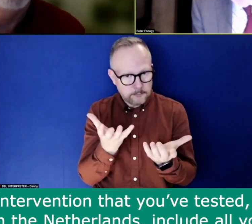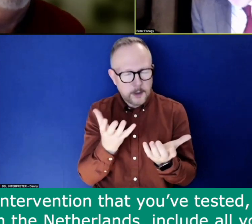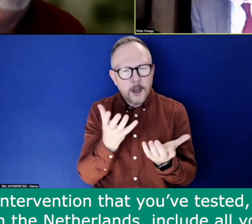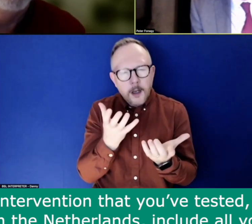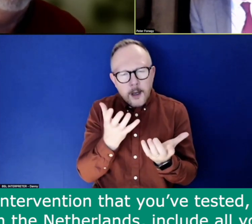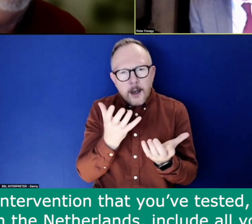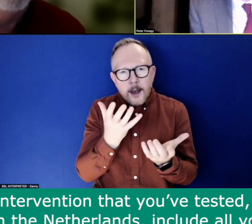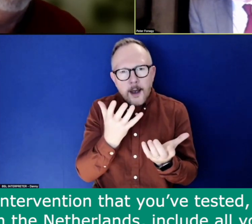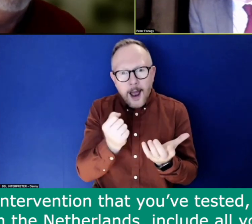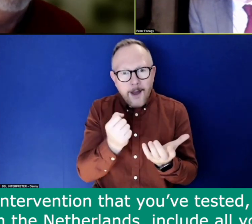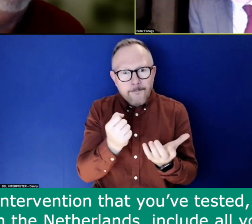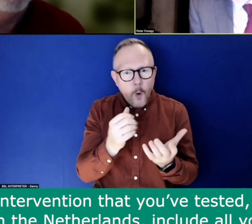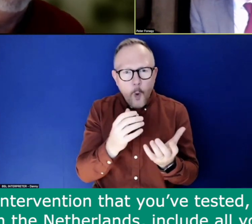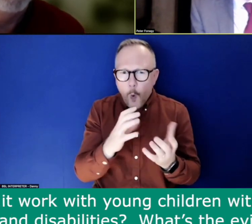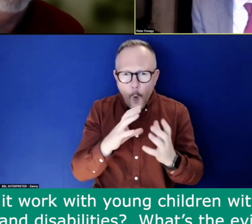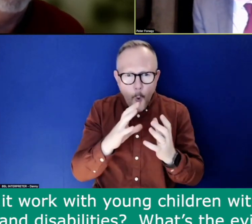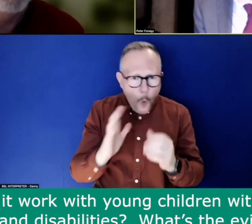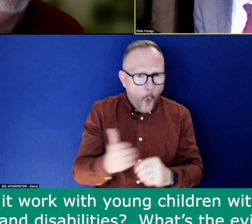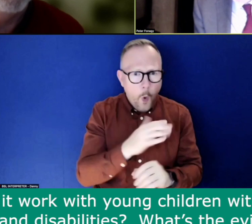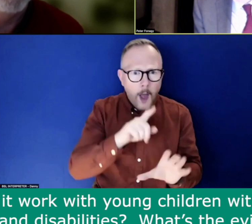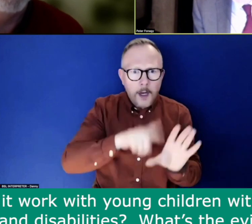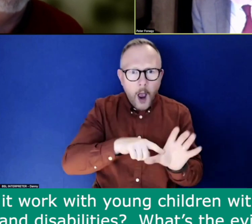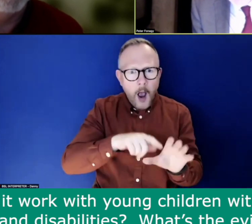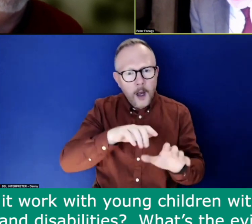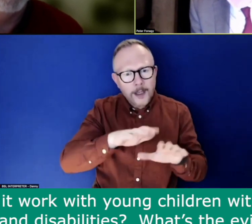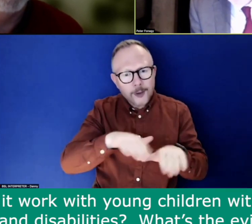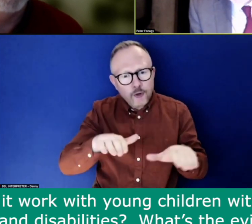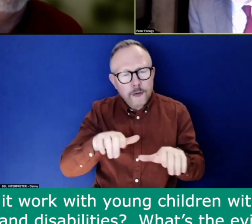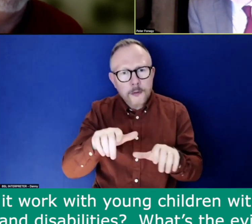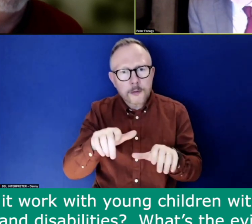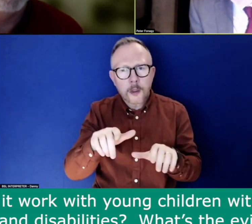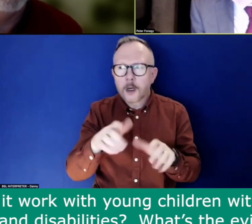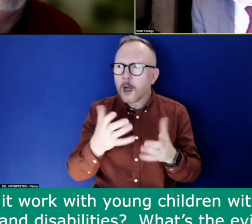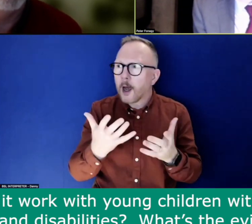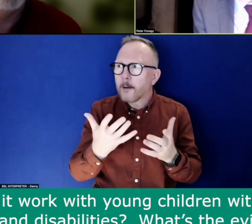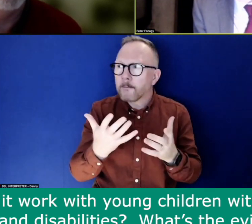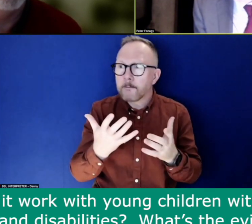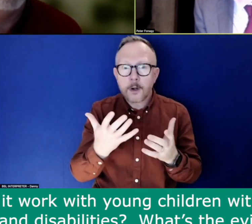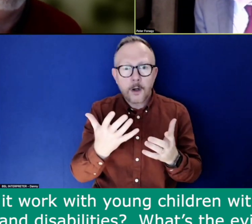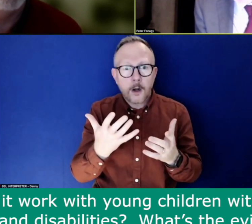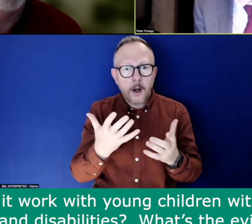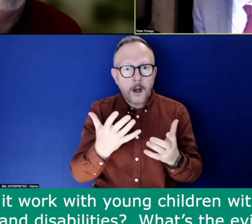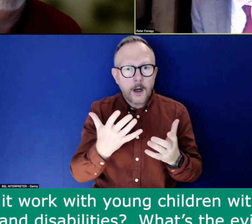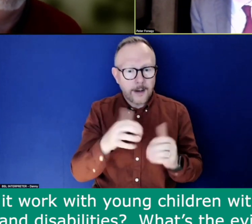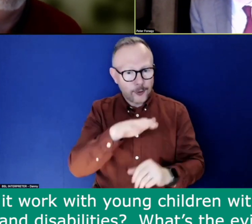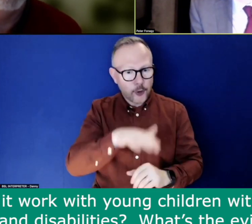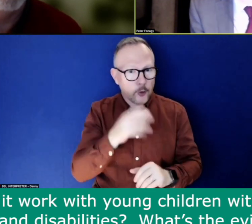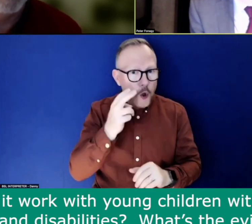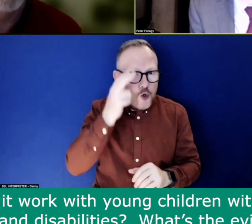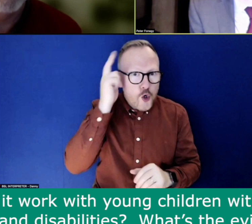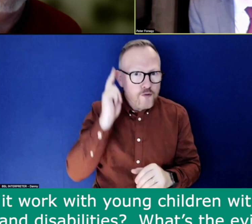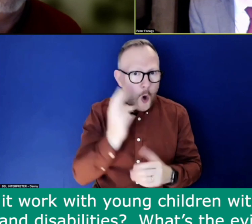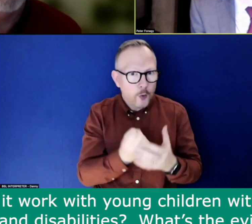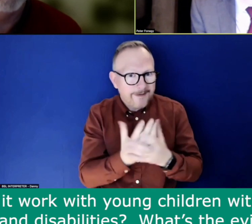include all young children? For example, would it work with young children with neurodevelopmental conditions